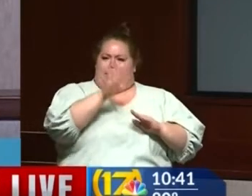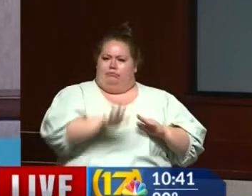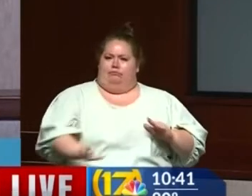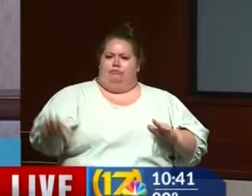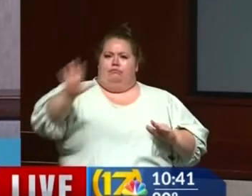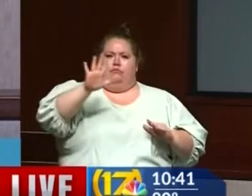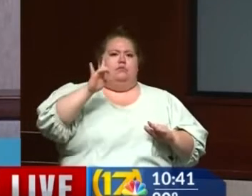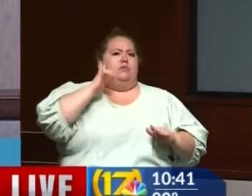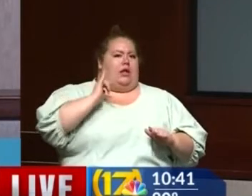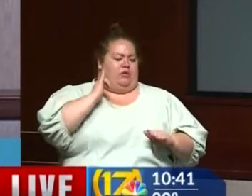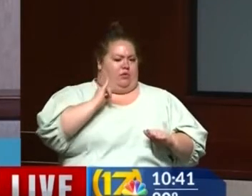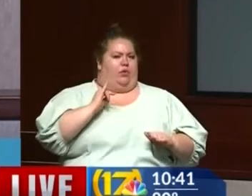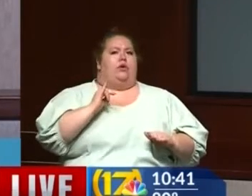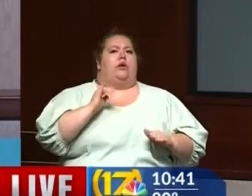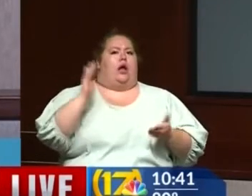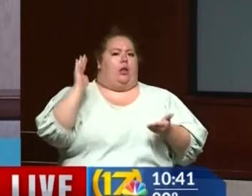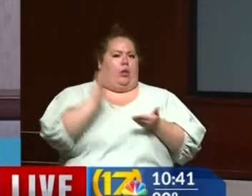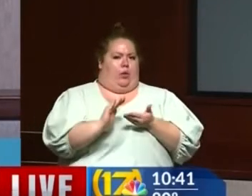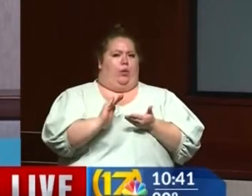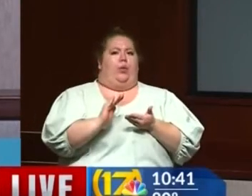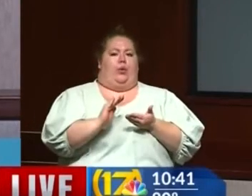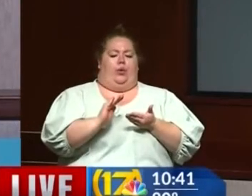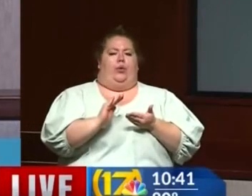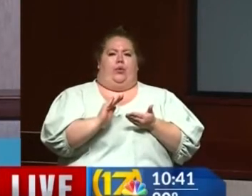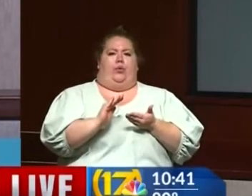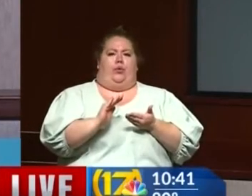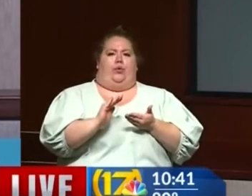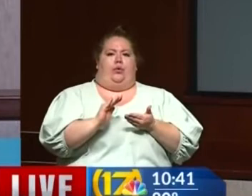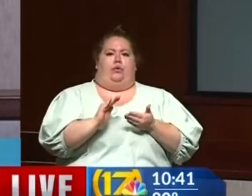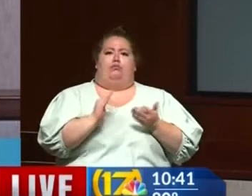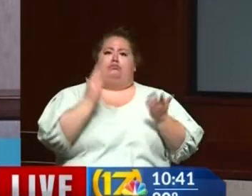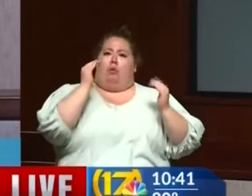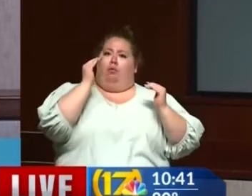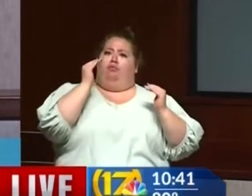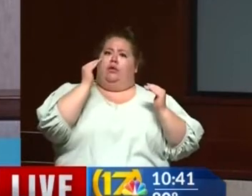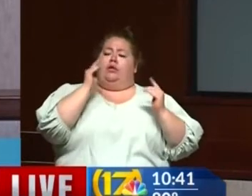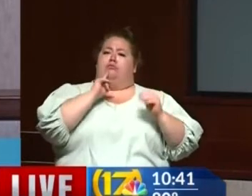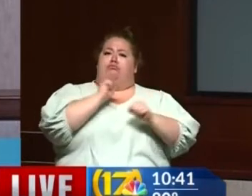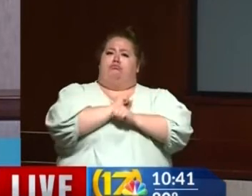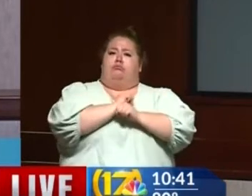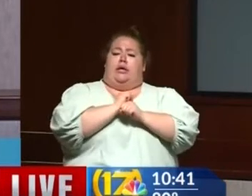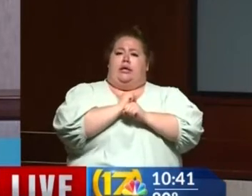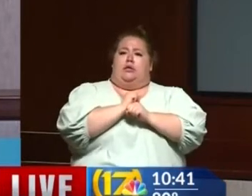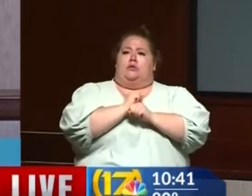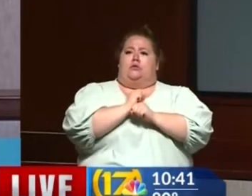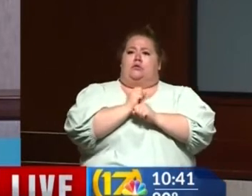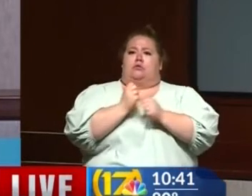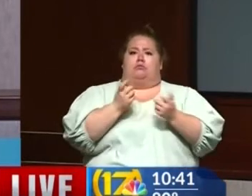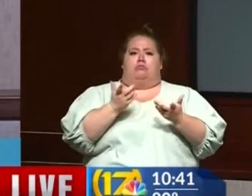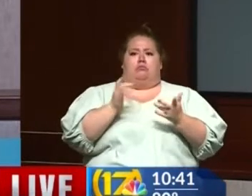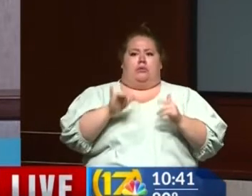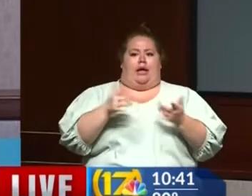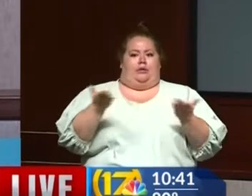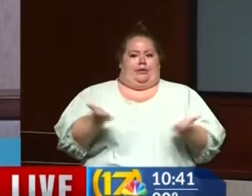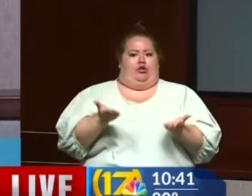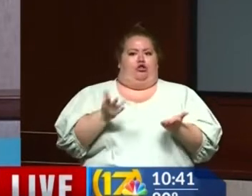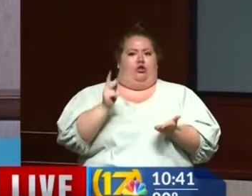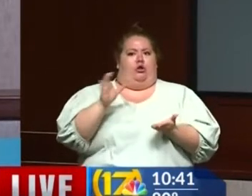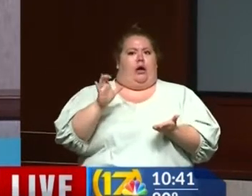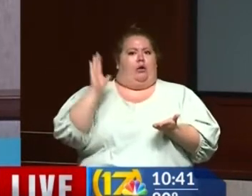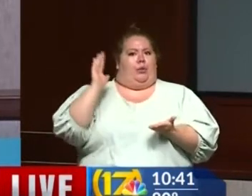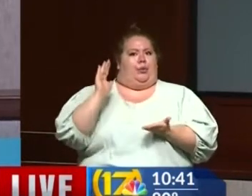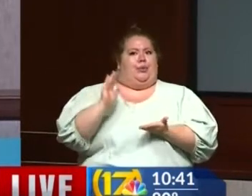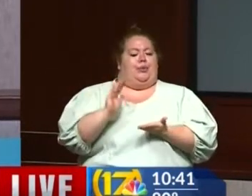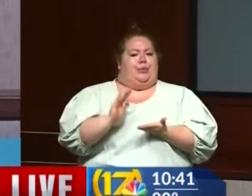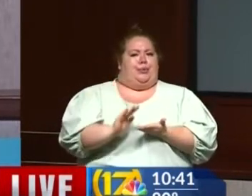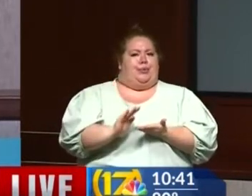many counties, the case rate is going down. We are hopeful that this is a true representation of what's in our community. We do continue to